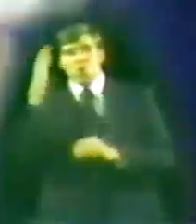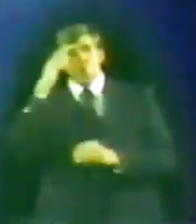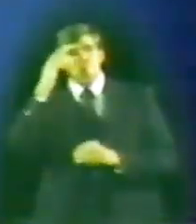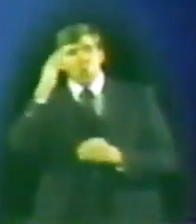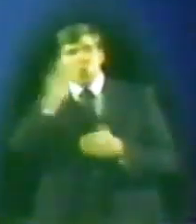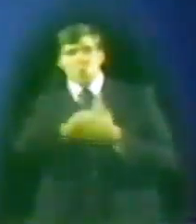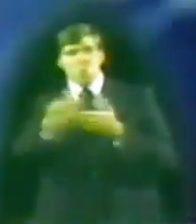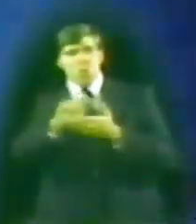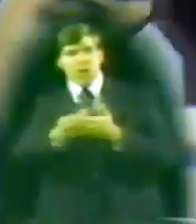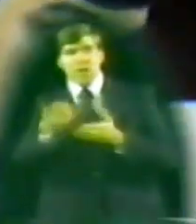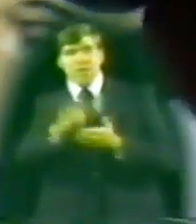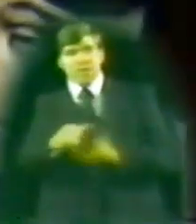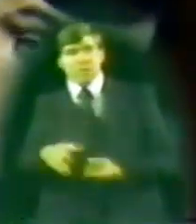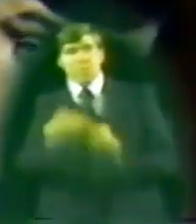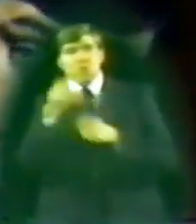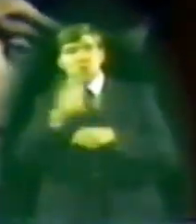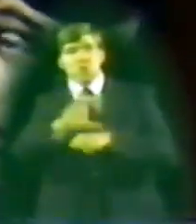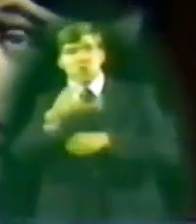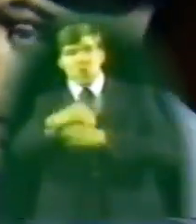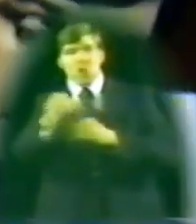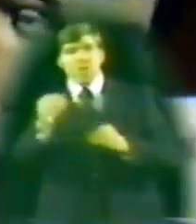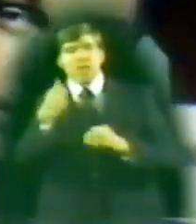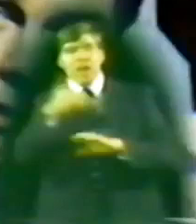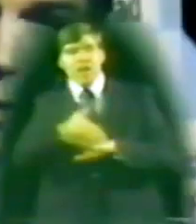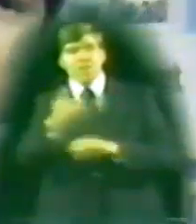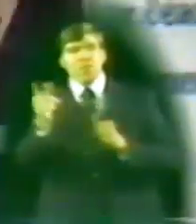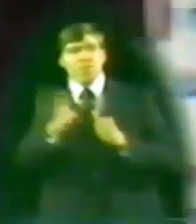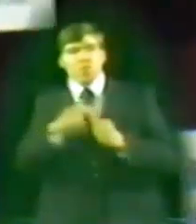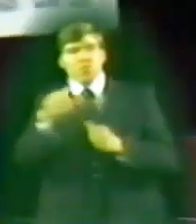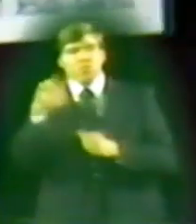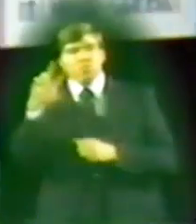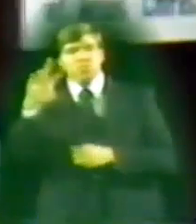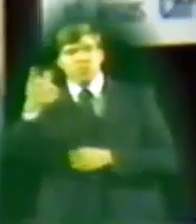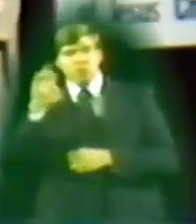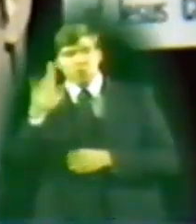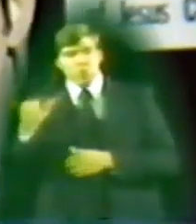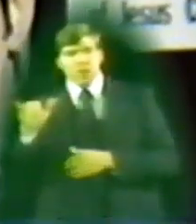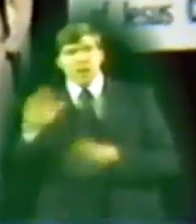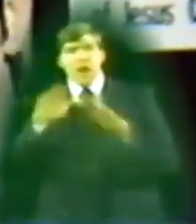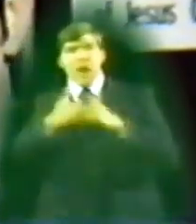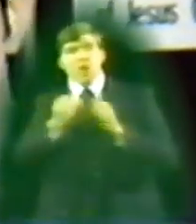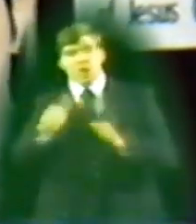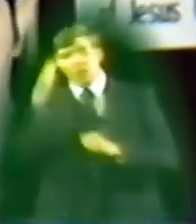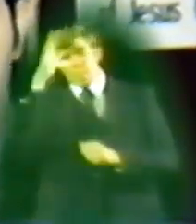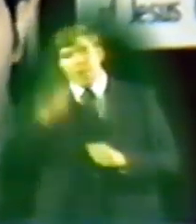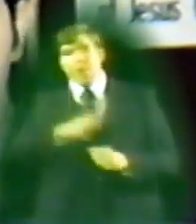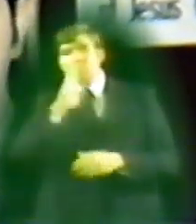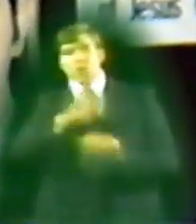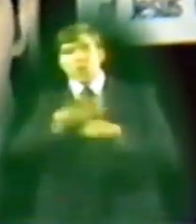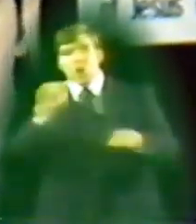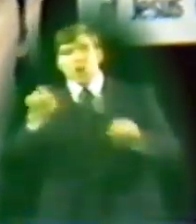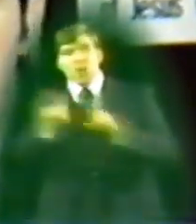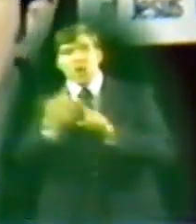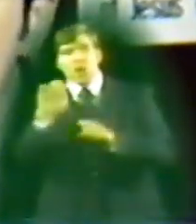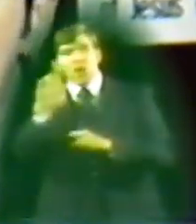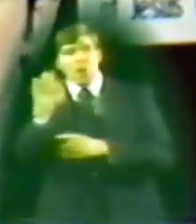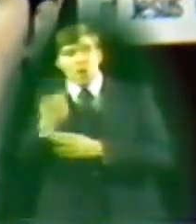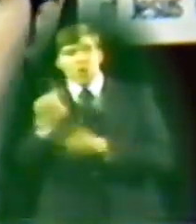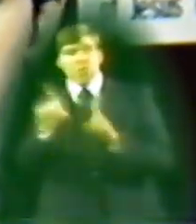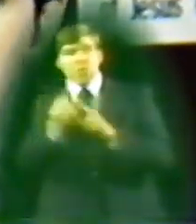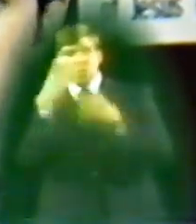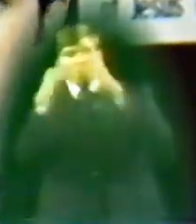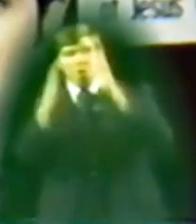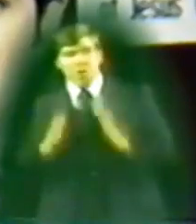record of this special church office after the first century. And how could a man be called as Aaron, that is, by a prophet, when there were